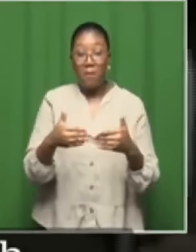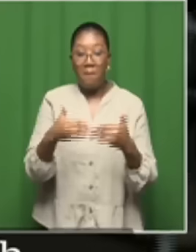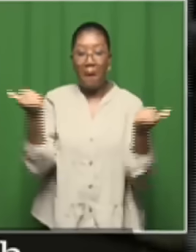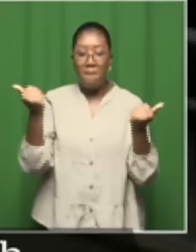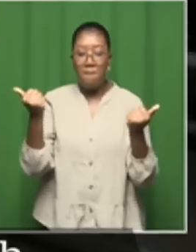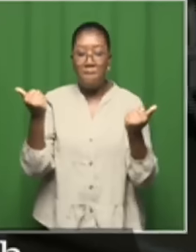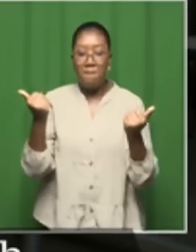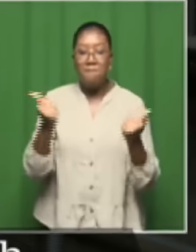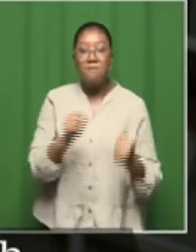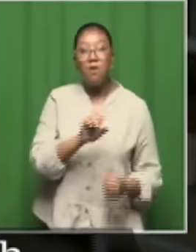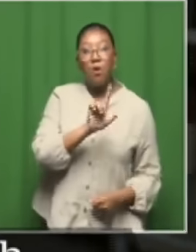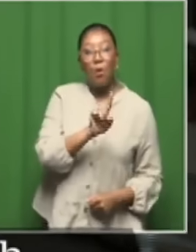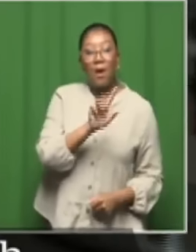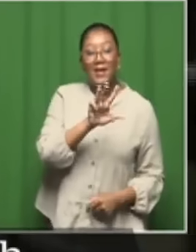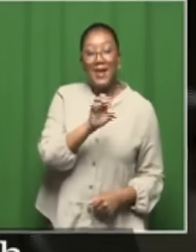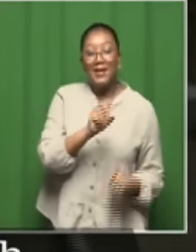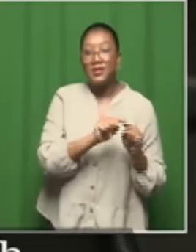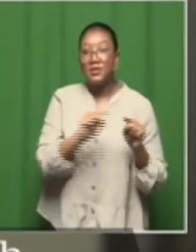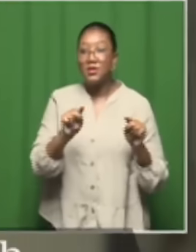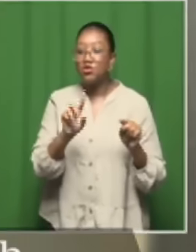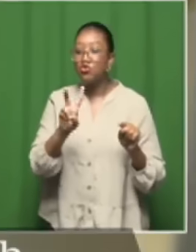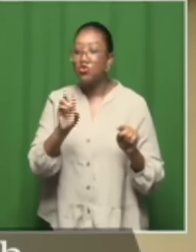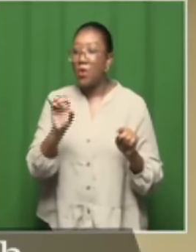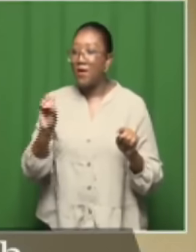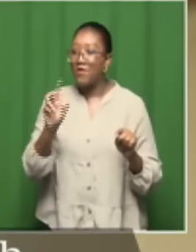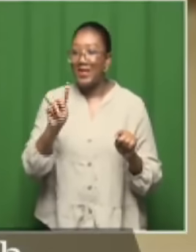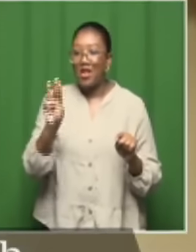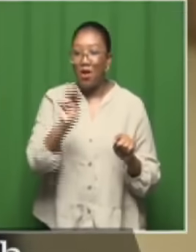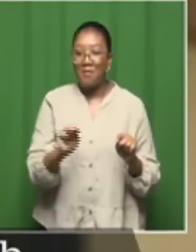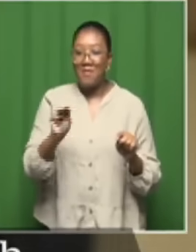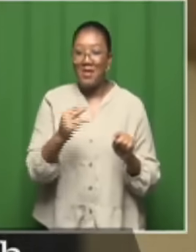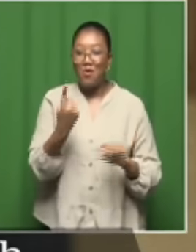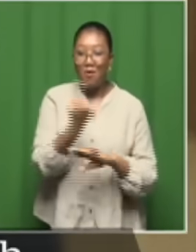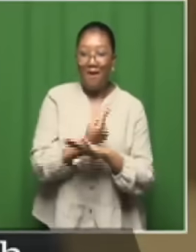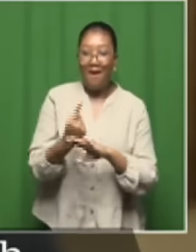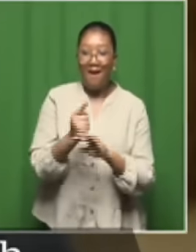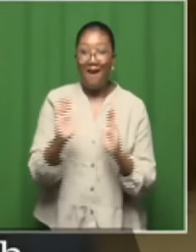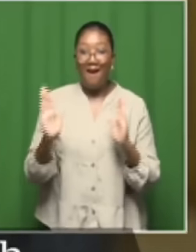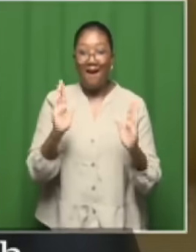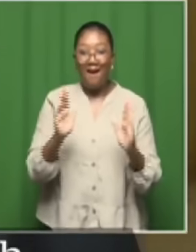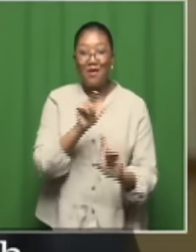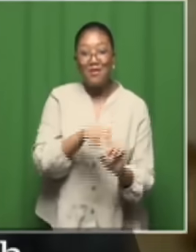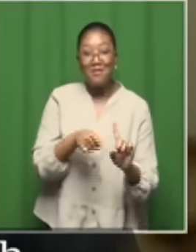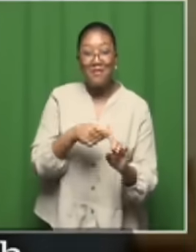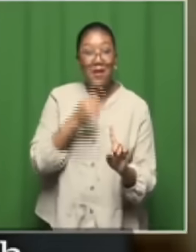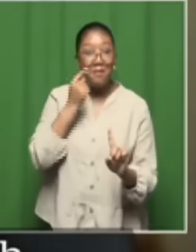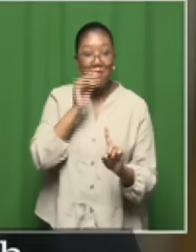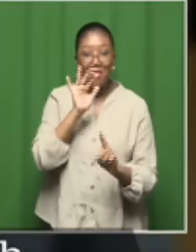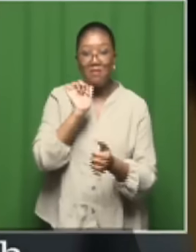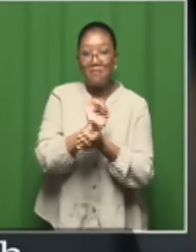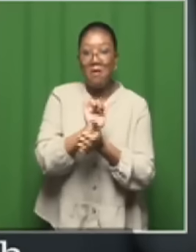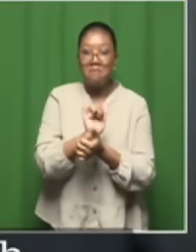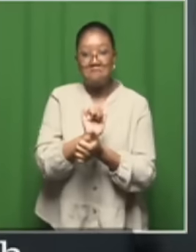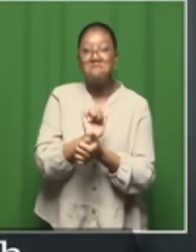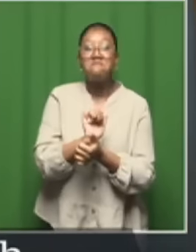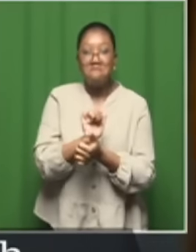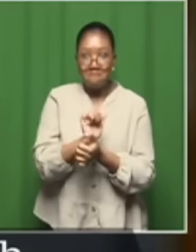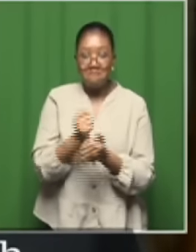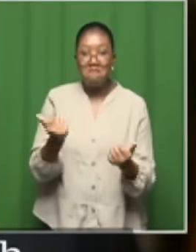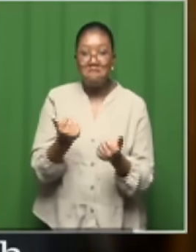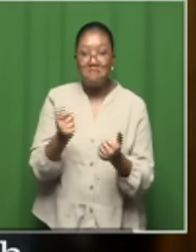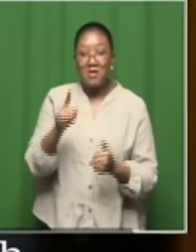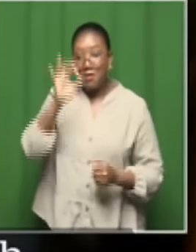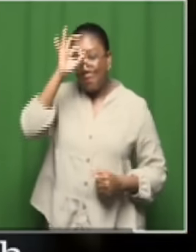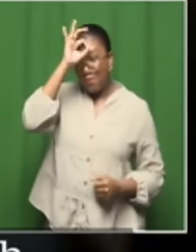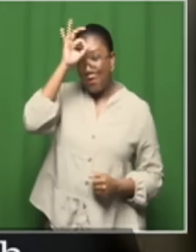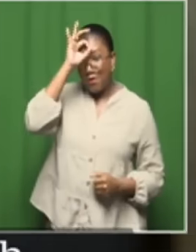between 190 and 200 kilometers an hour and high has now been checked into the Littleton police station. But what happens